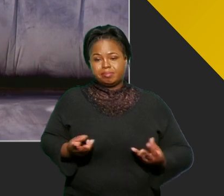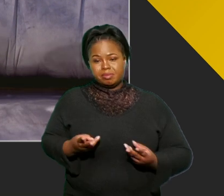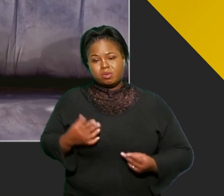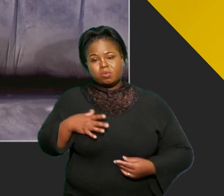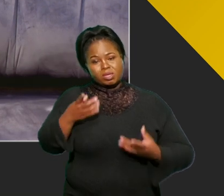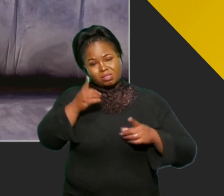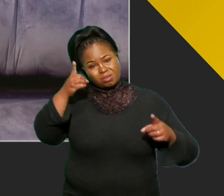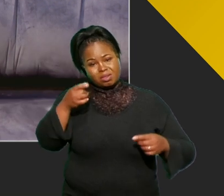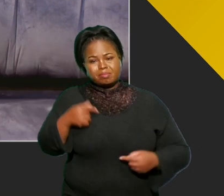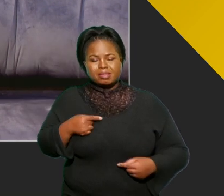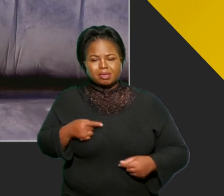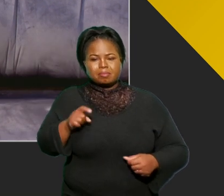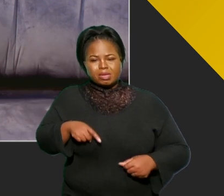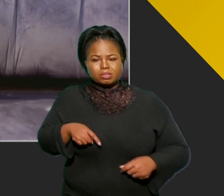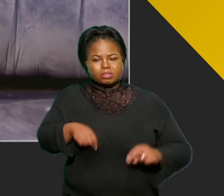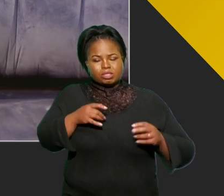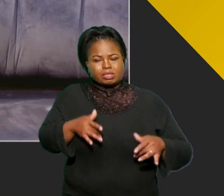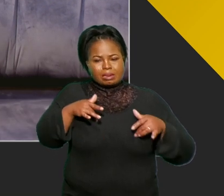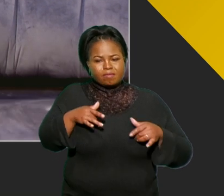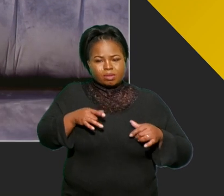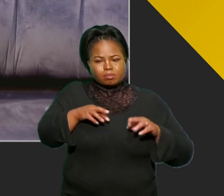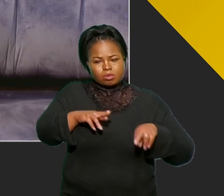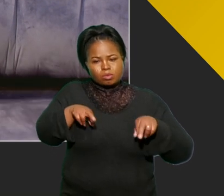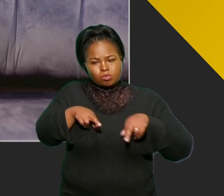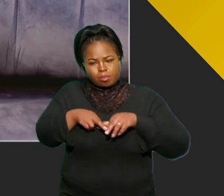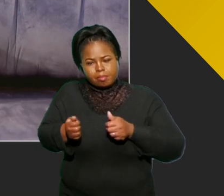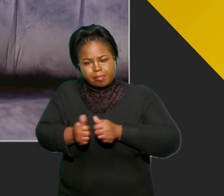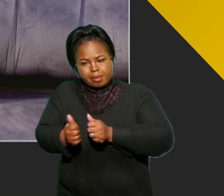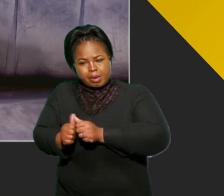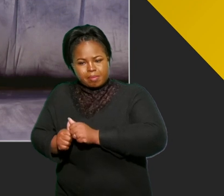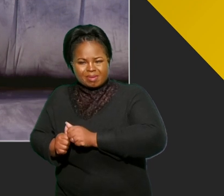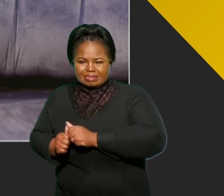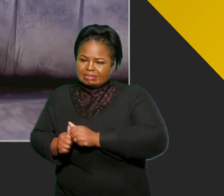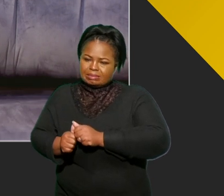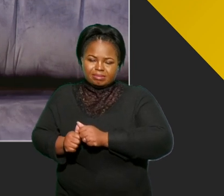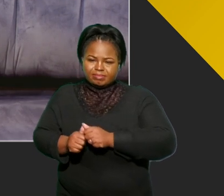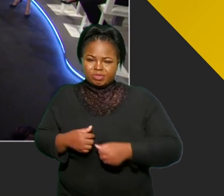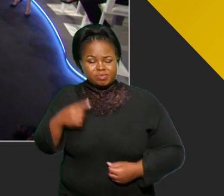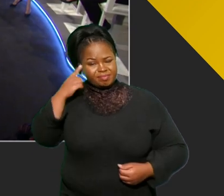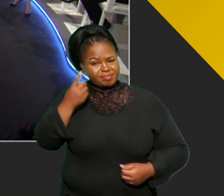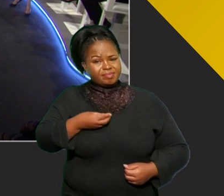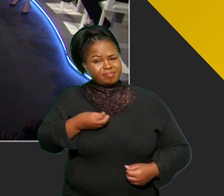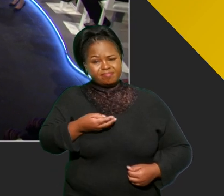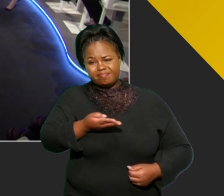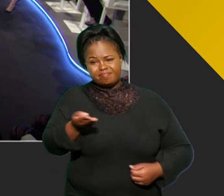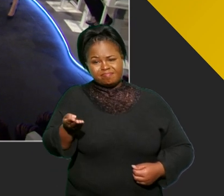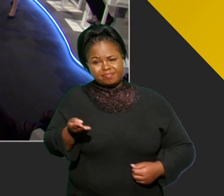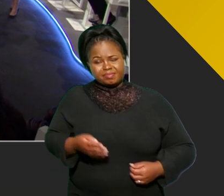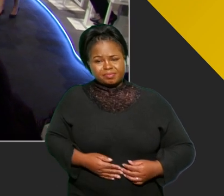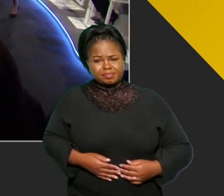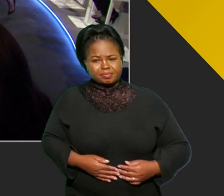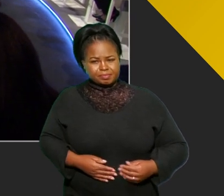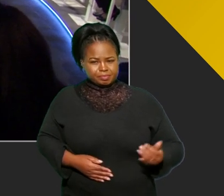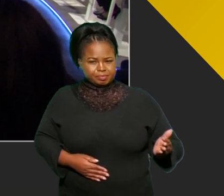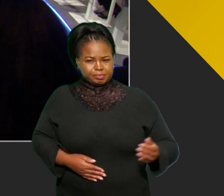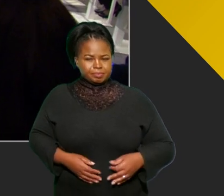degree, but then Utaba squat, you know, appeal a good room, you want to. And it makes you think as a muntu moshu guti,